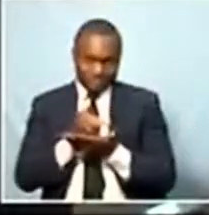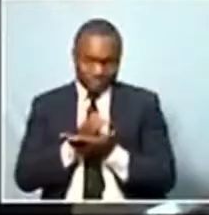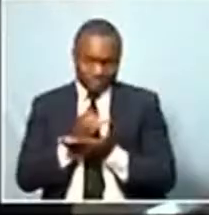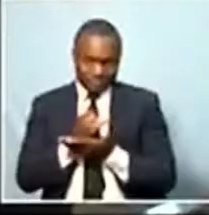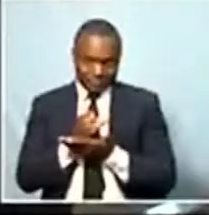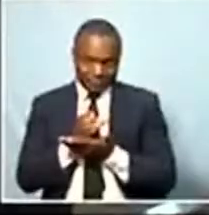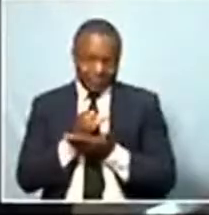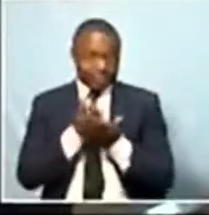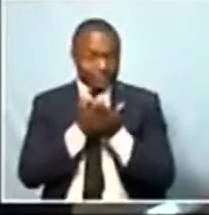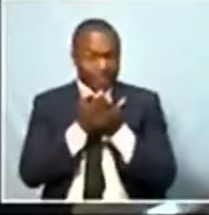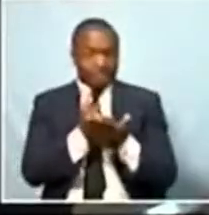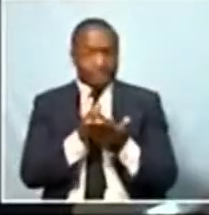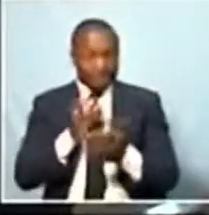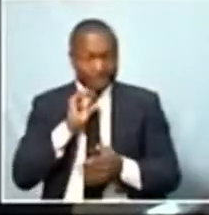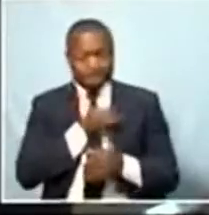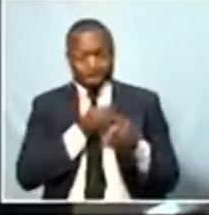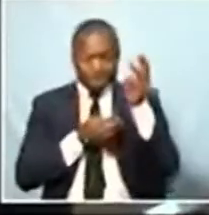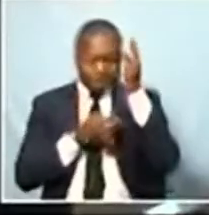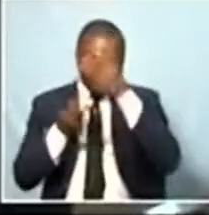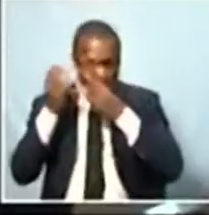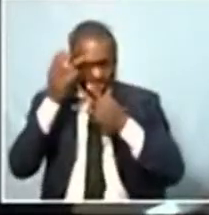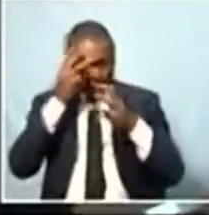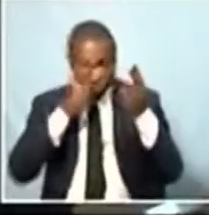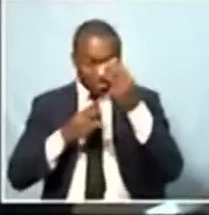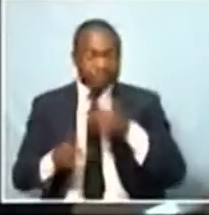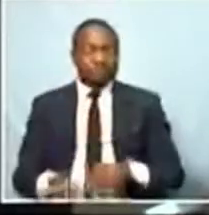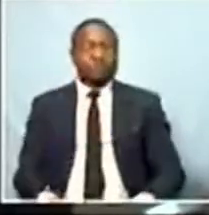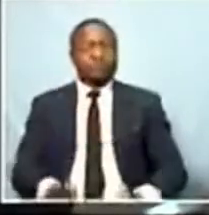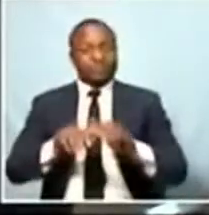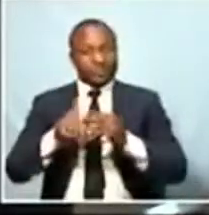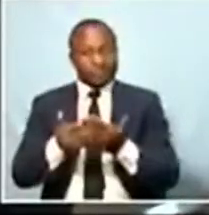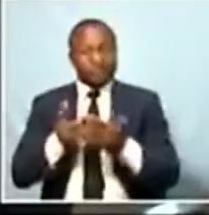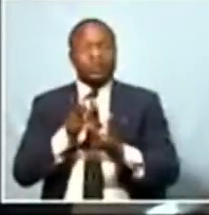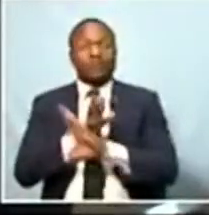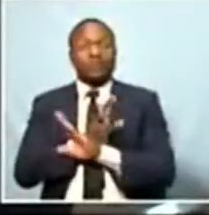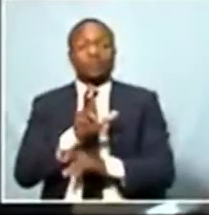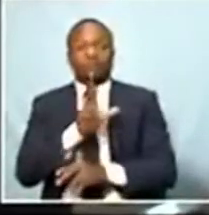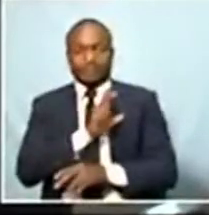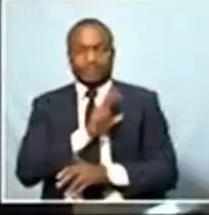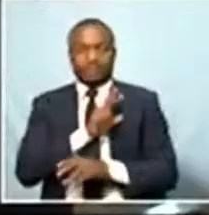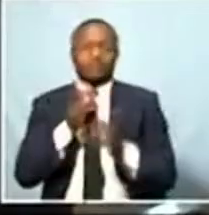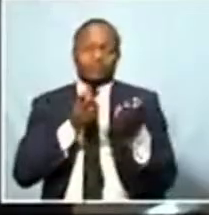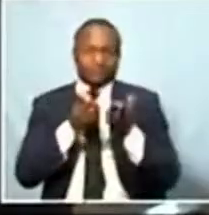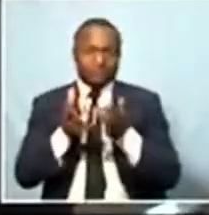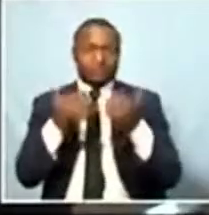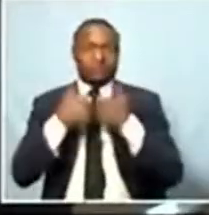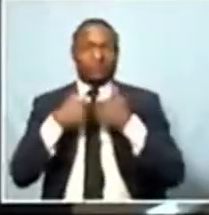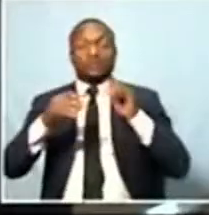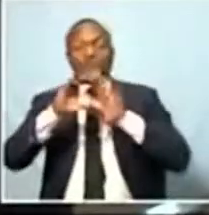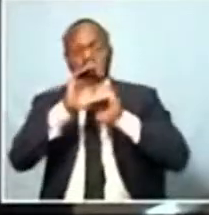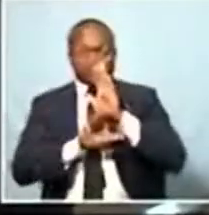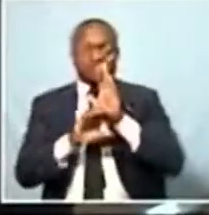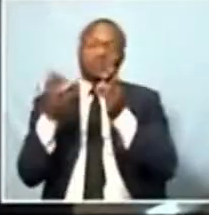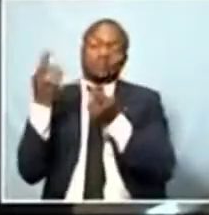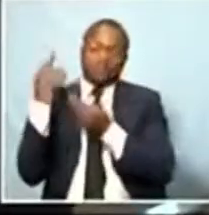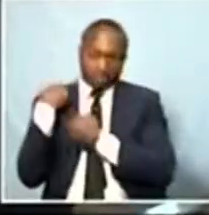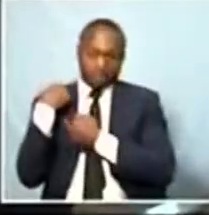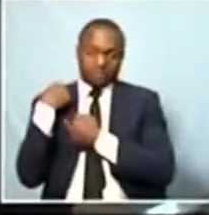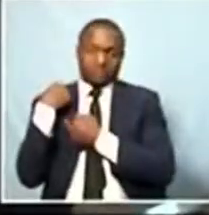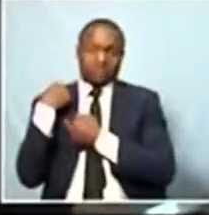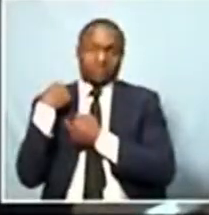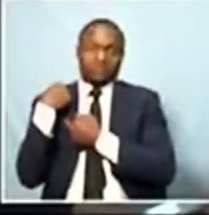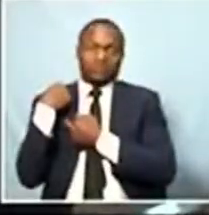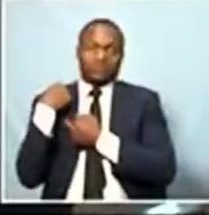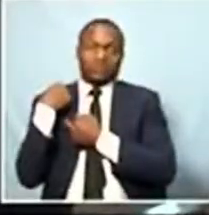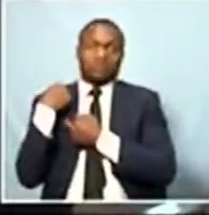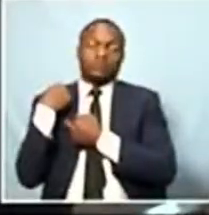We submitted our concerns and also how the Zambia Police Service now has a constitutional mandate to uphold and promote the Bill of